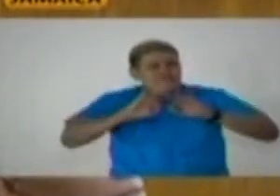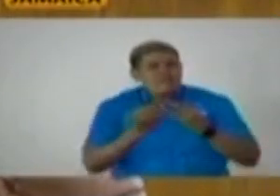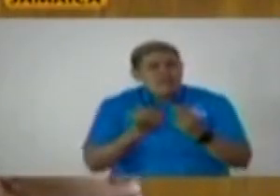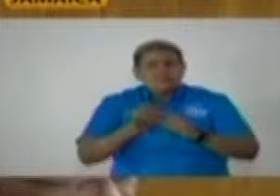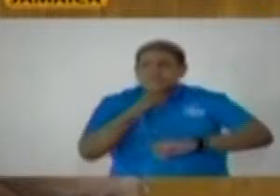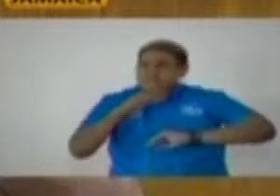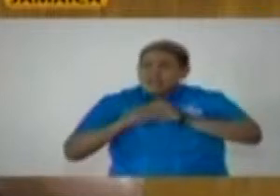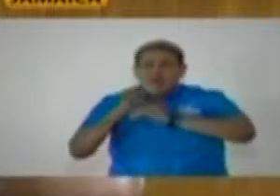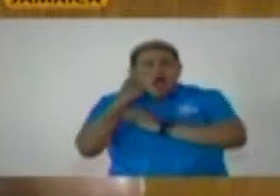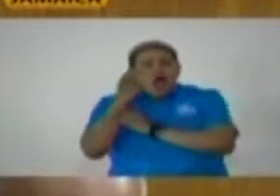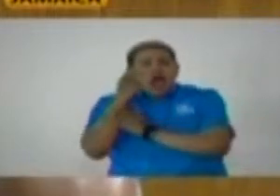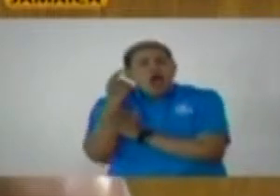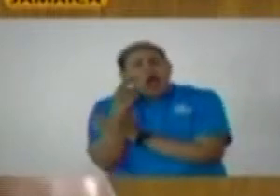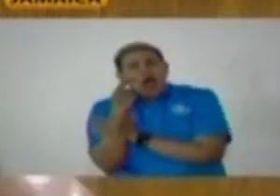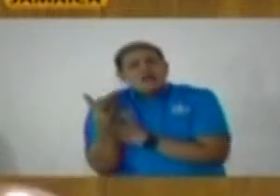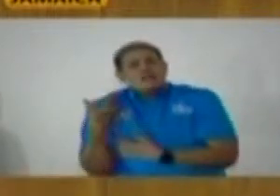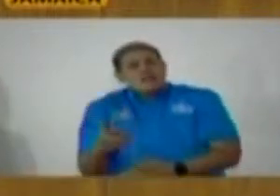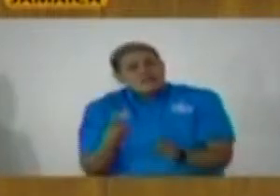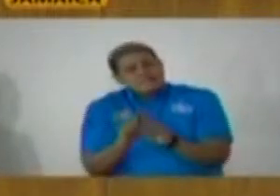has always been there for me.